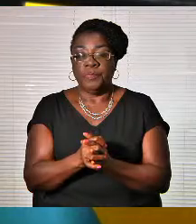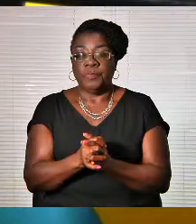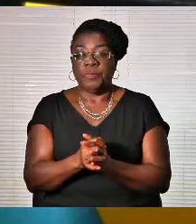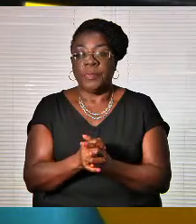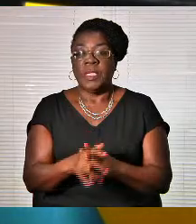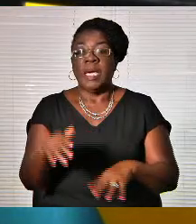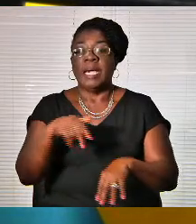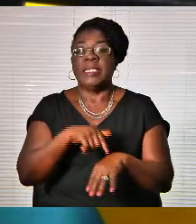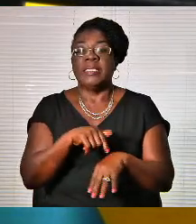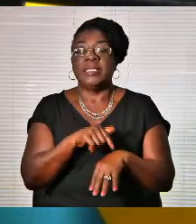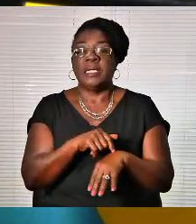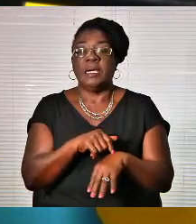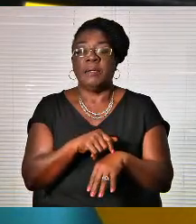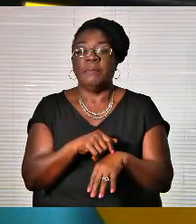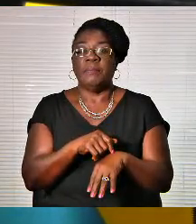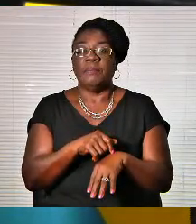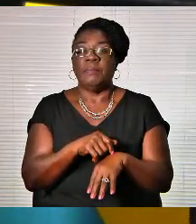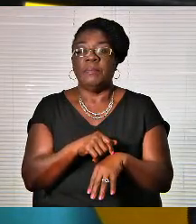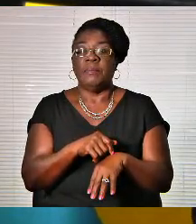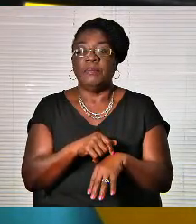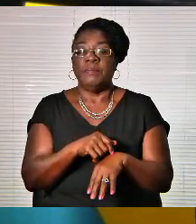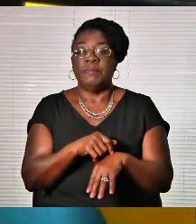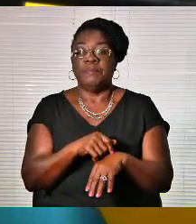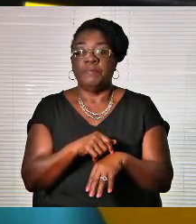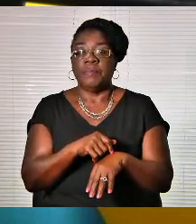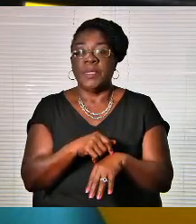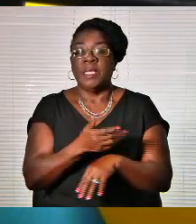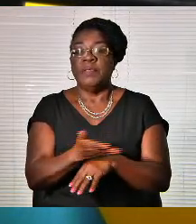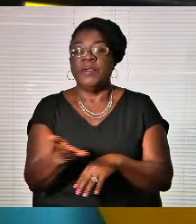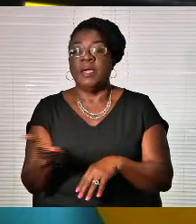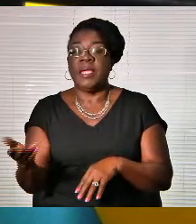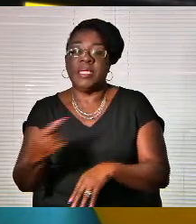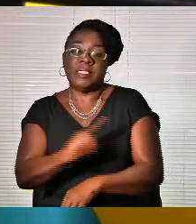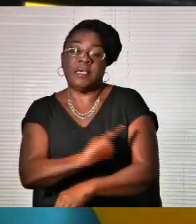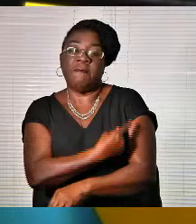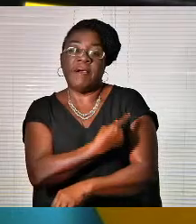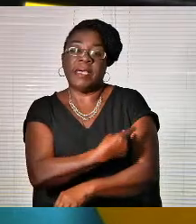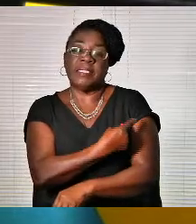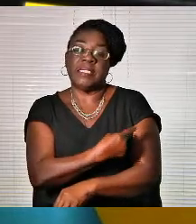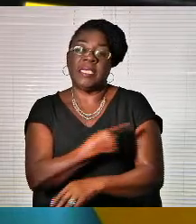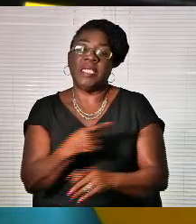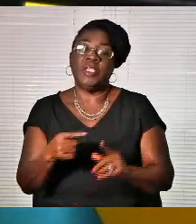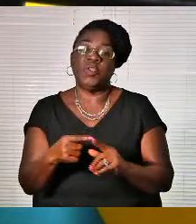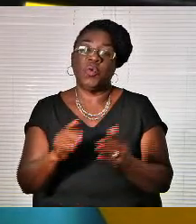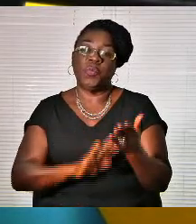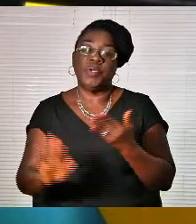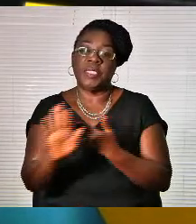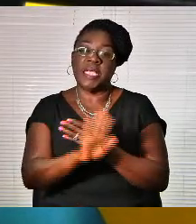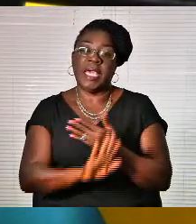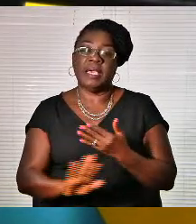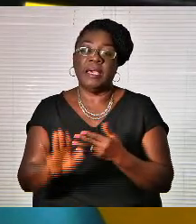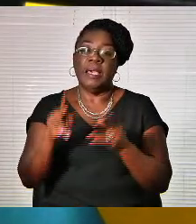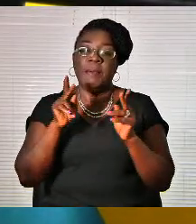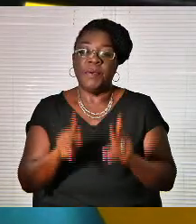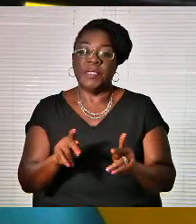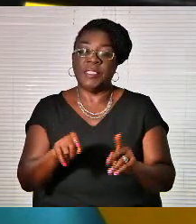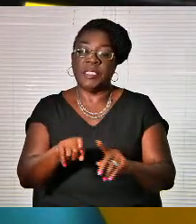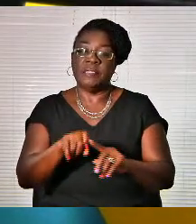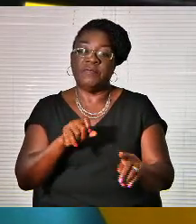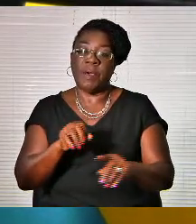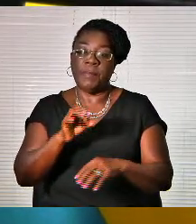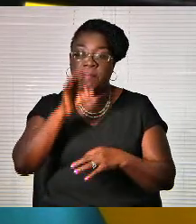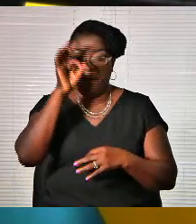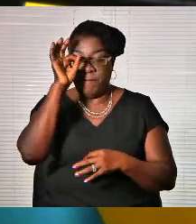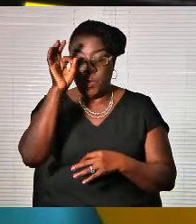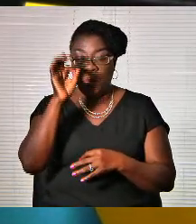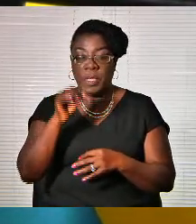At this time, unlike COVID-19, there is a vaccine available to protect people from influenza.